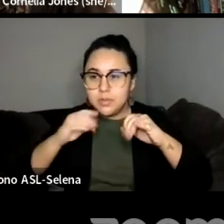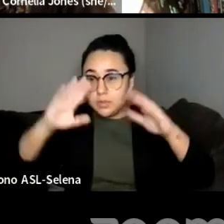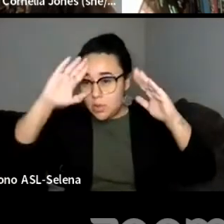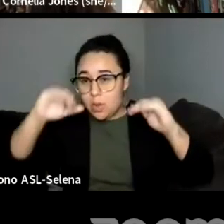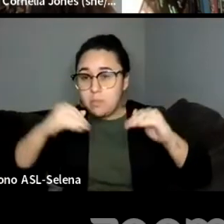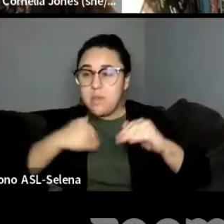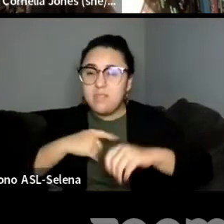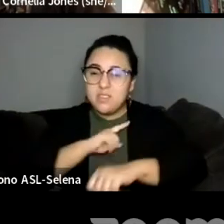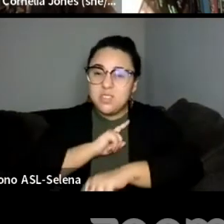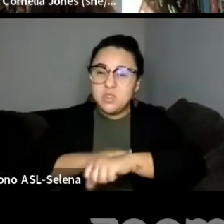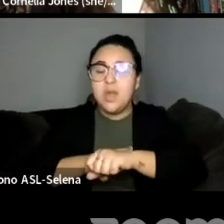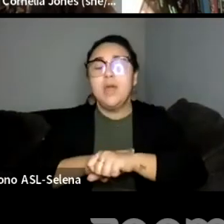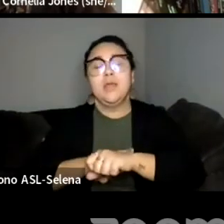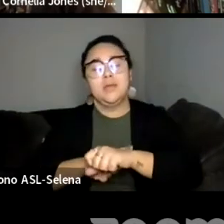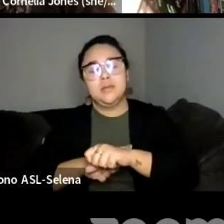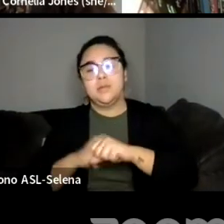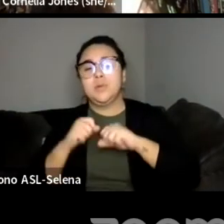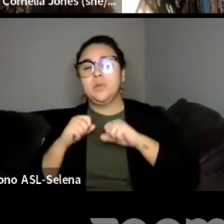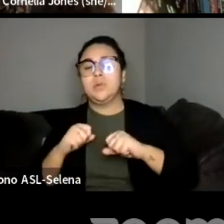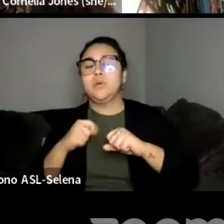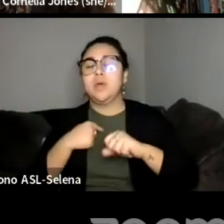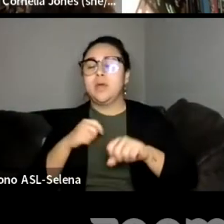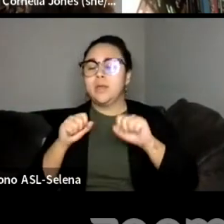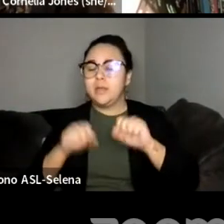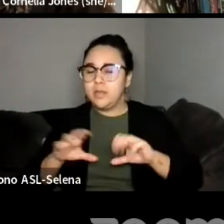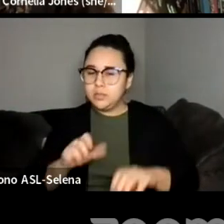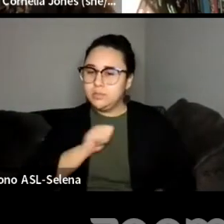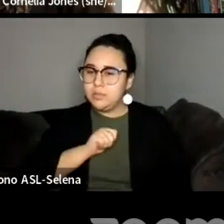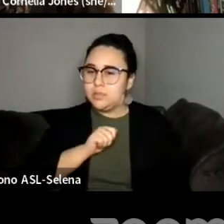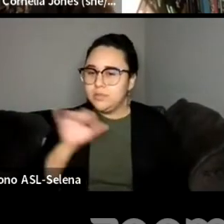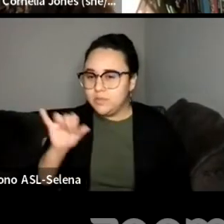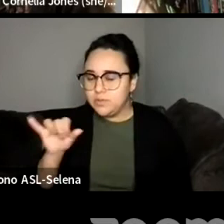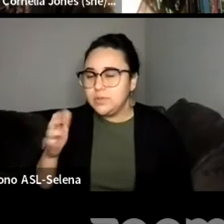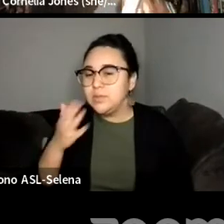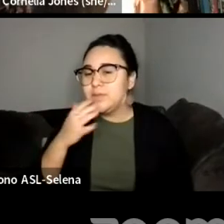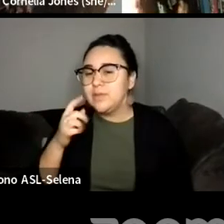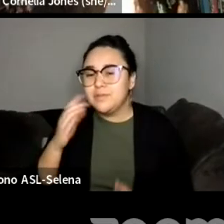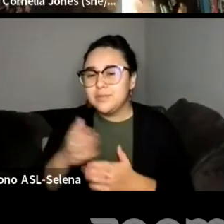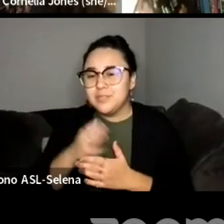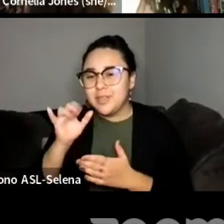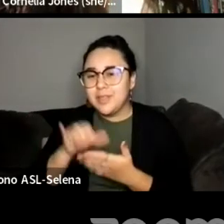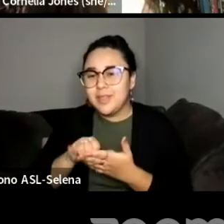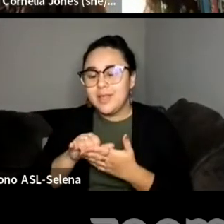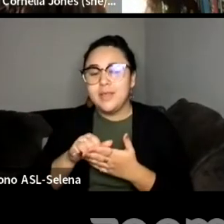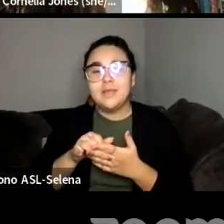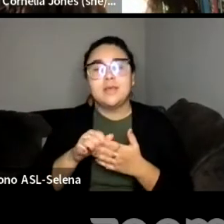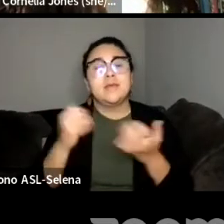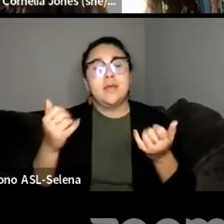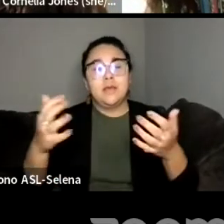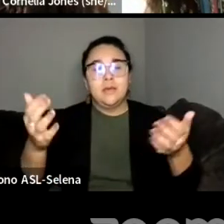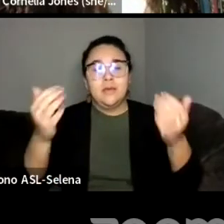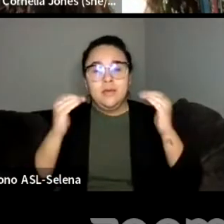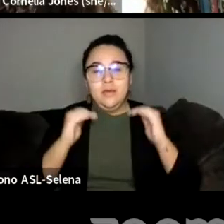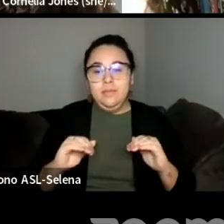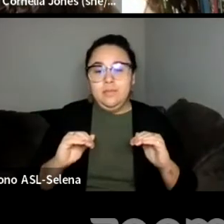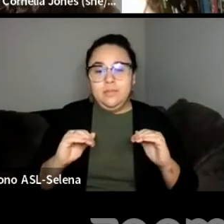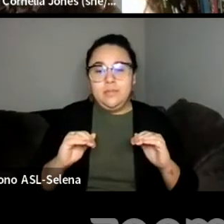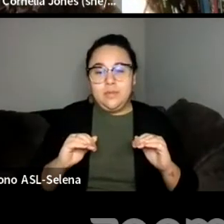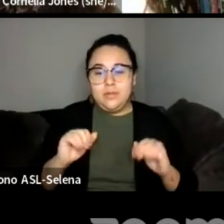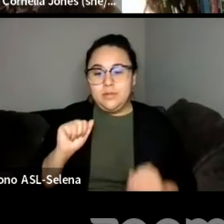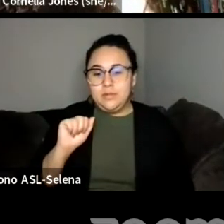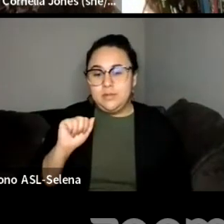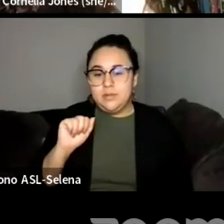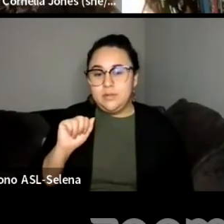parent artists to feel that you can do it yourself as well. So thank you for sharing. We're going to move on, y'all, to